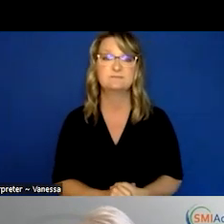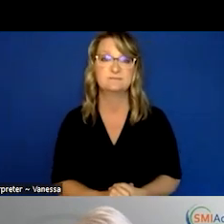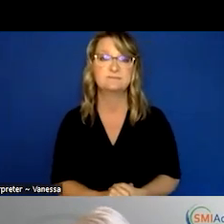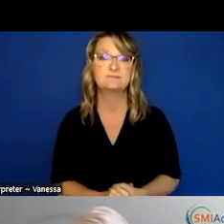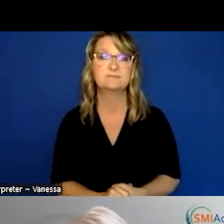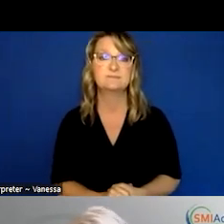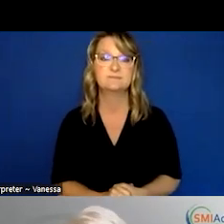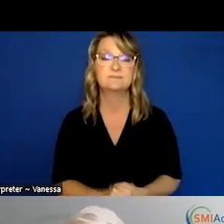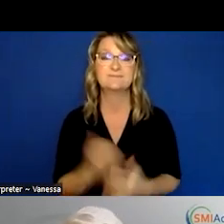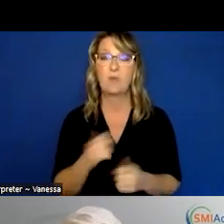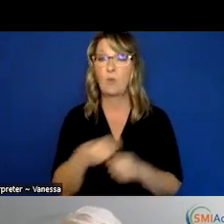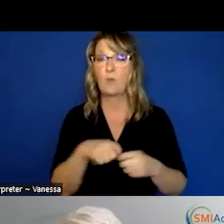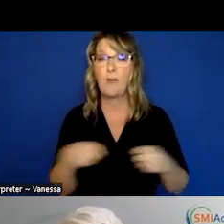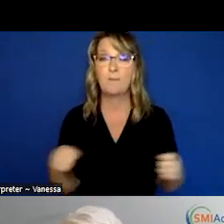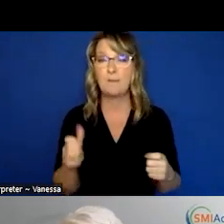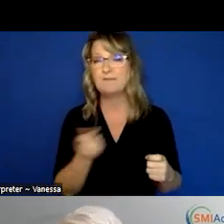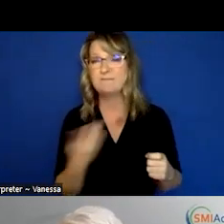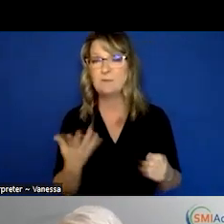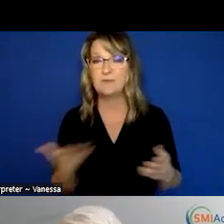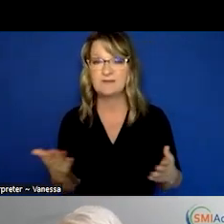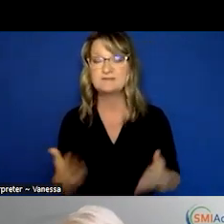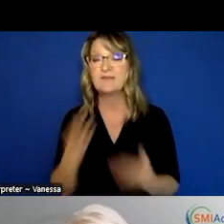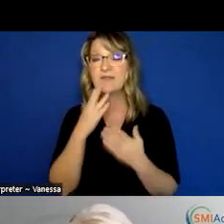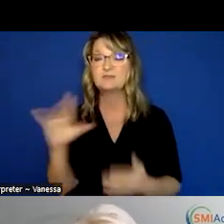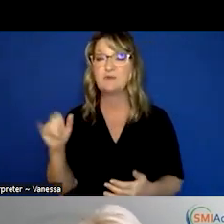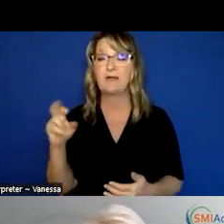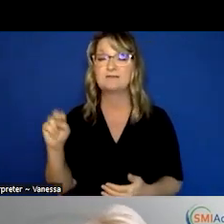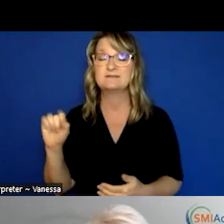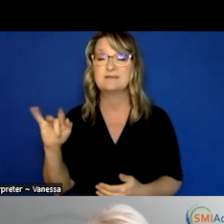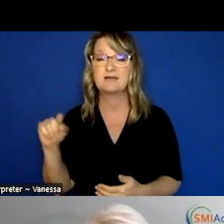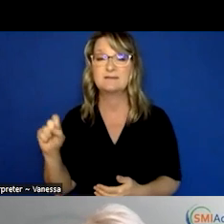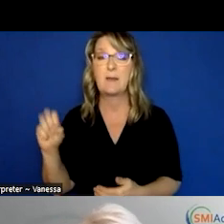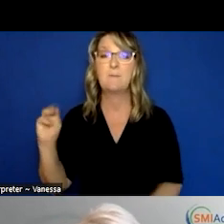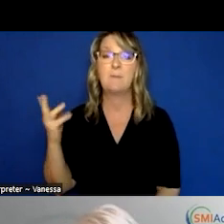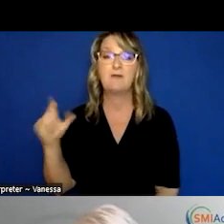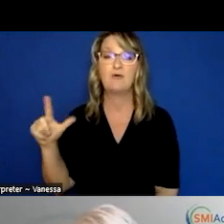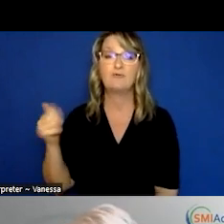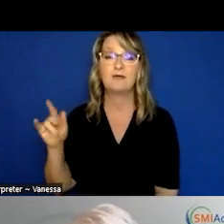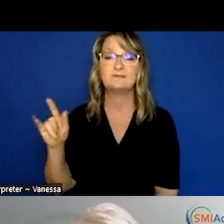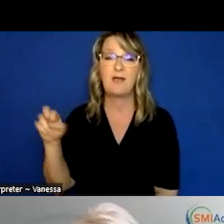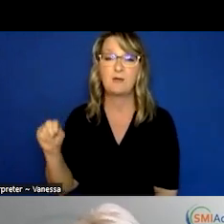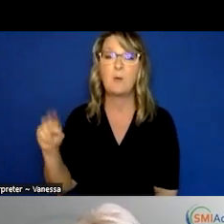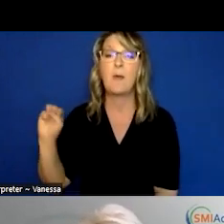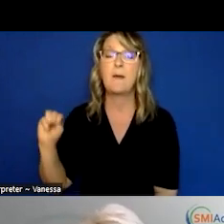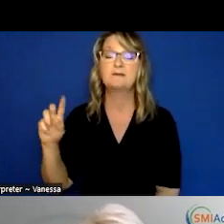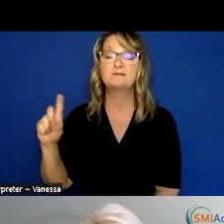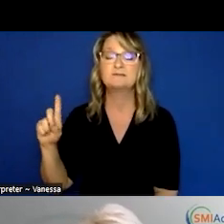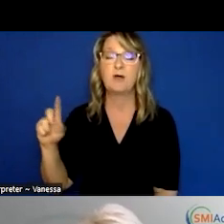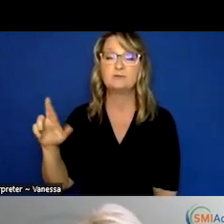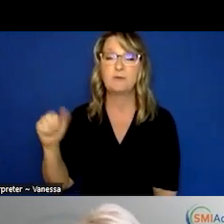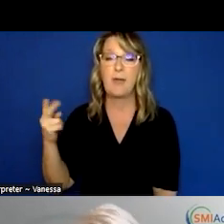So as we wrap up, I want to say a couple things. I want to thank Jacqueline Seitz, Michael Graziano, Brian Hepburn for their input today.